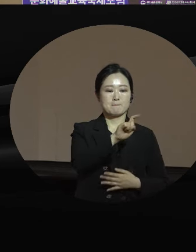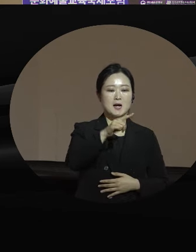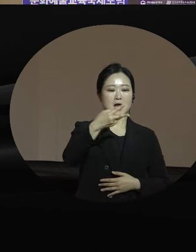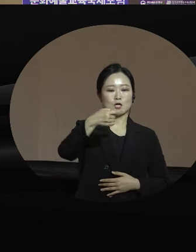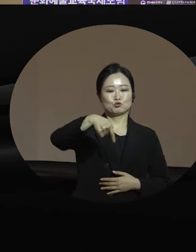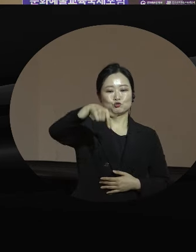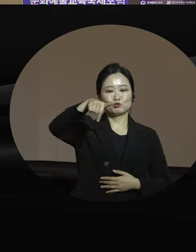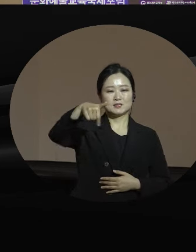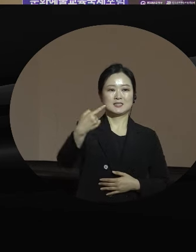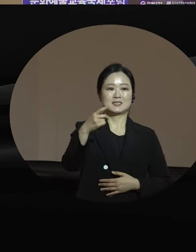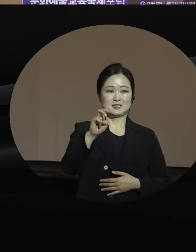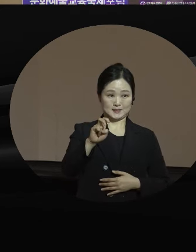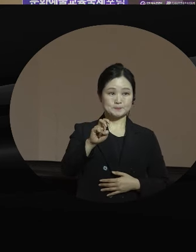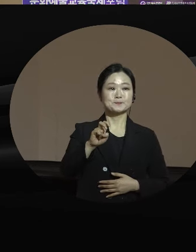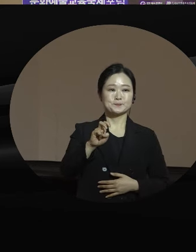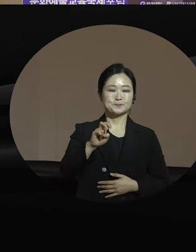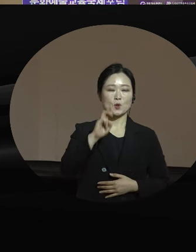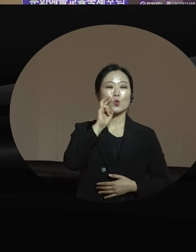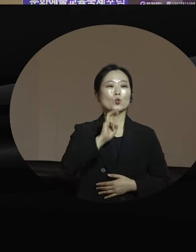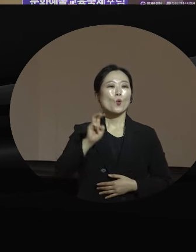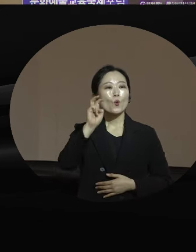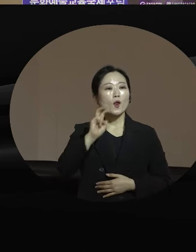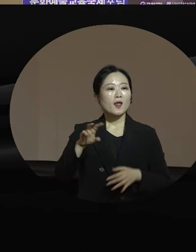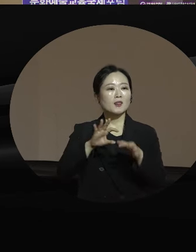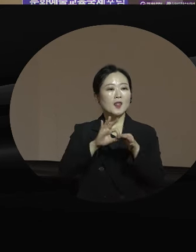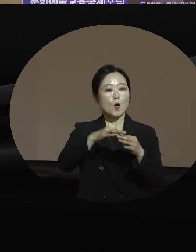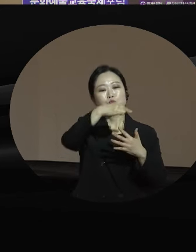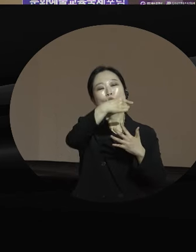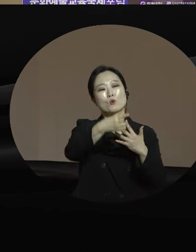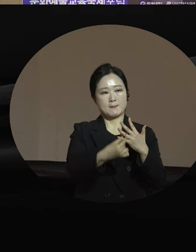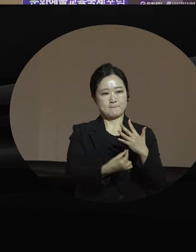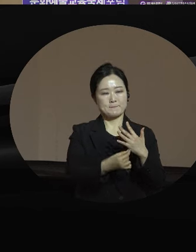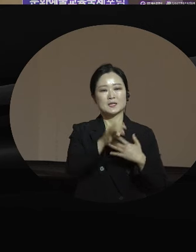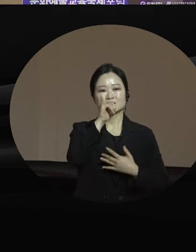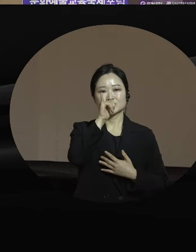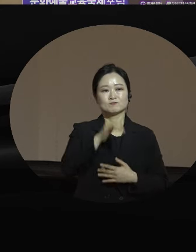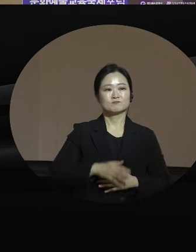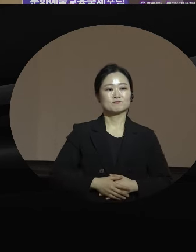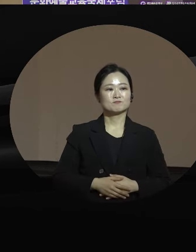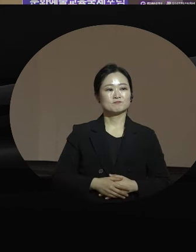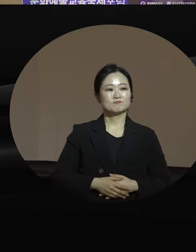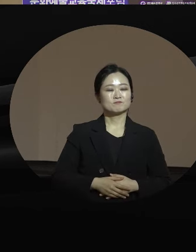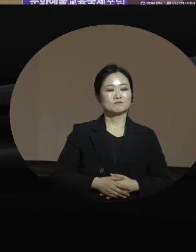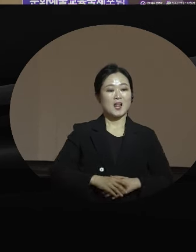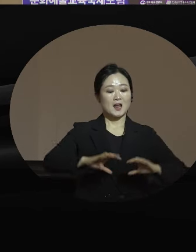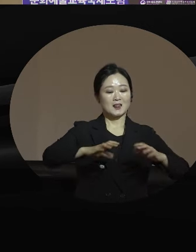or culture center, all of the nationwide.